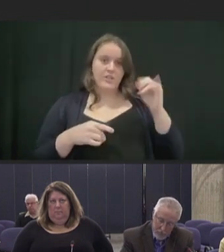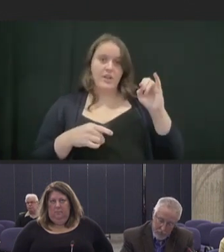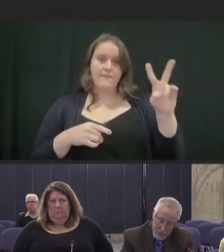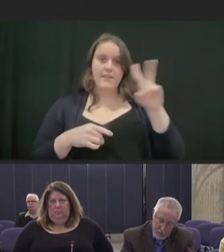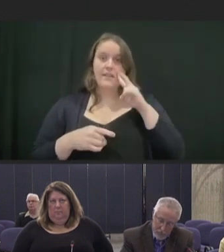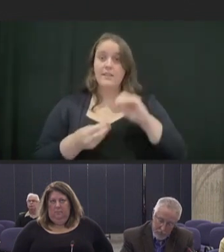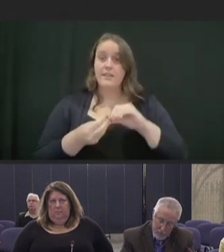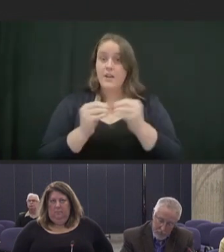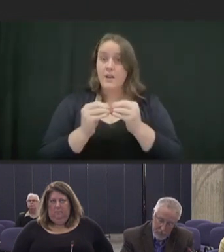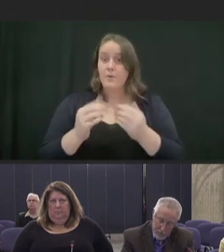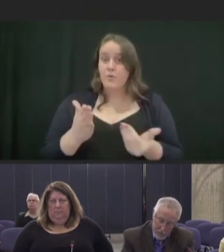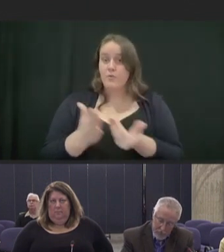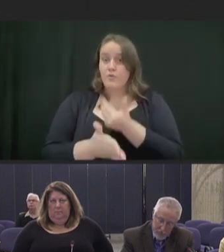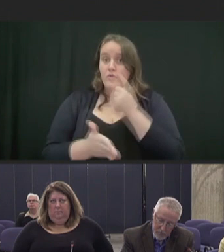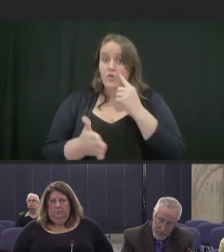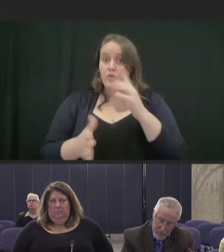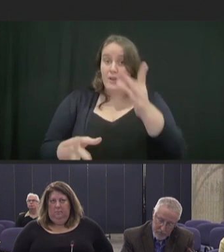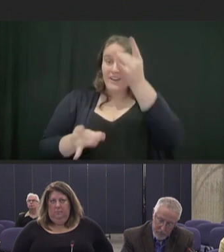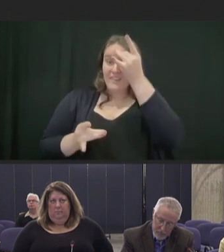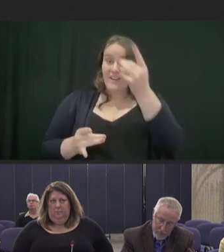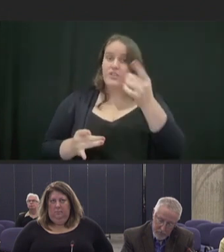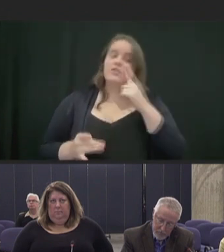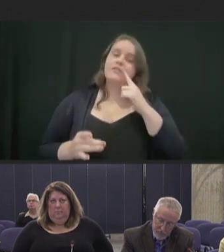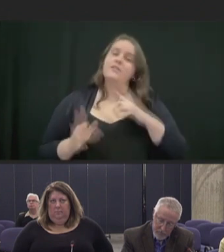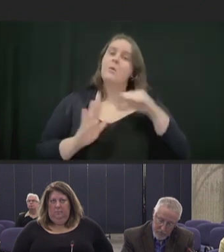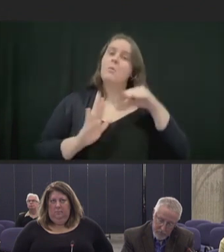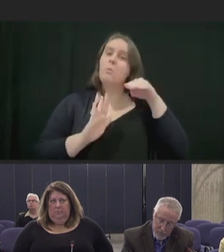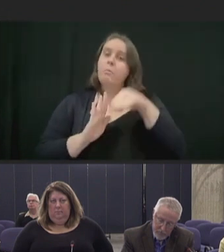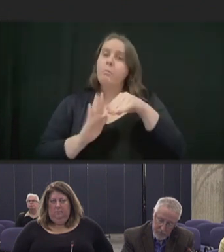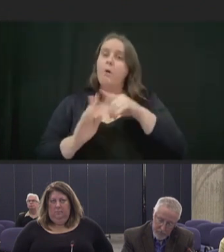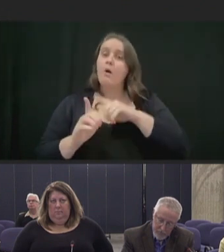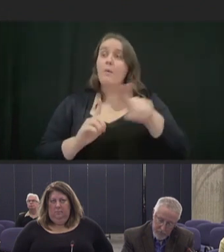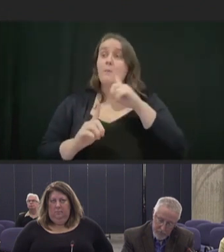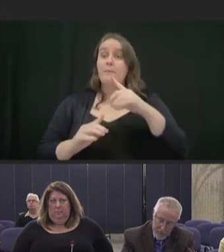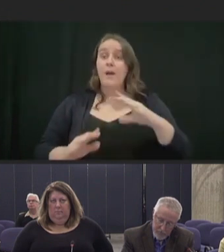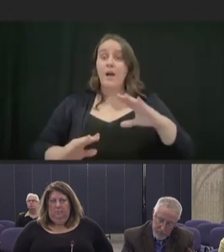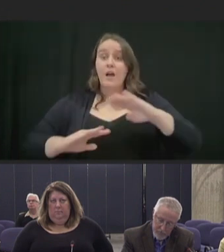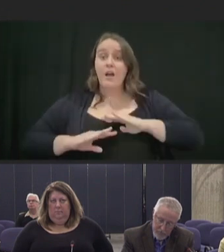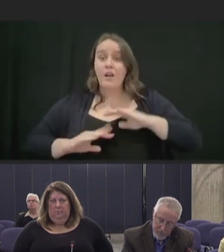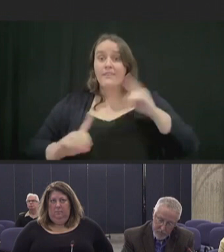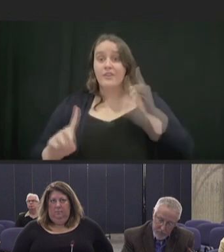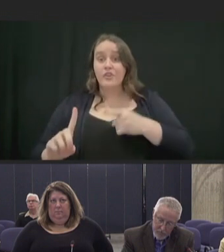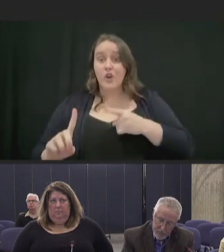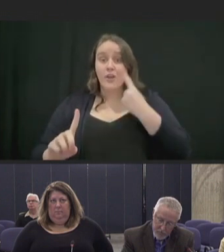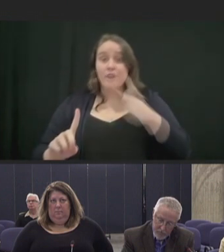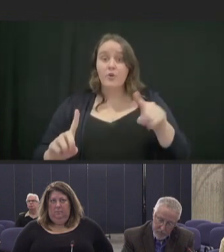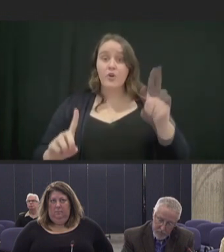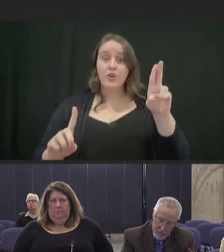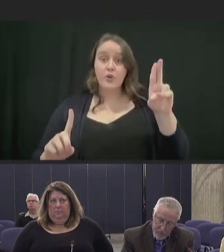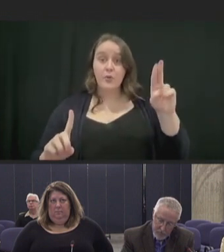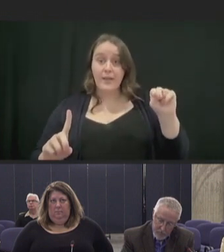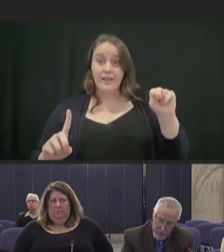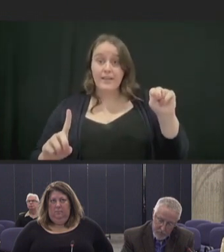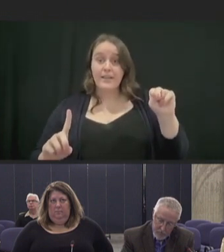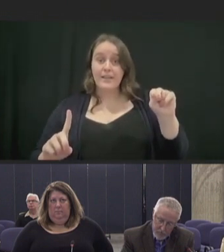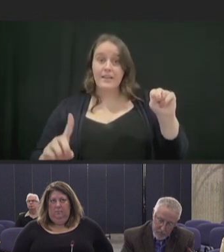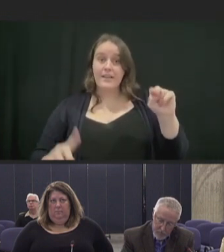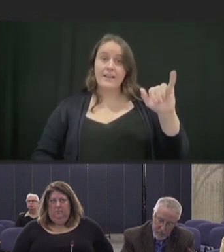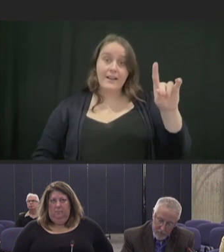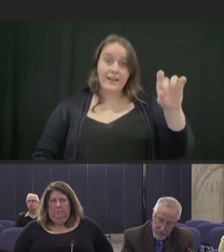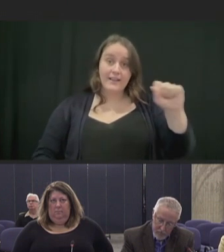indeed come down, but nowhere near the target for UNAIDS will be met in